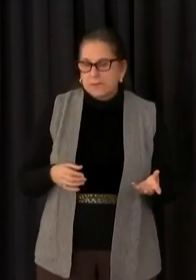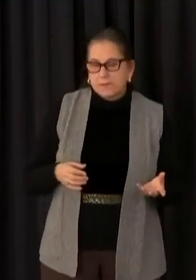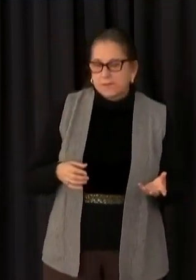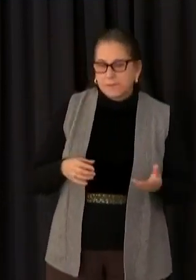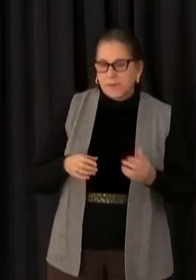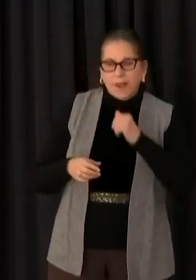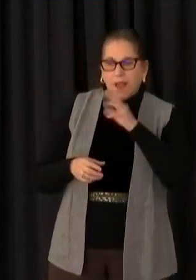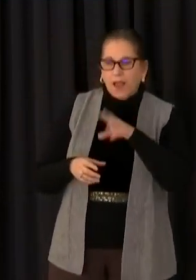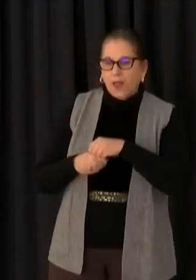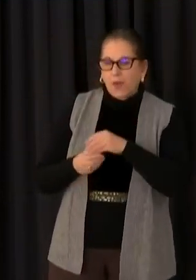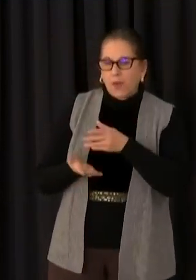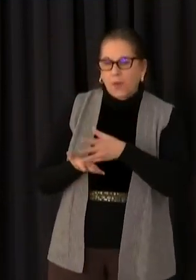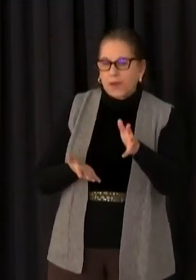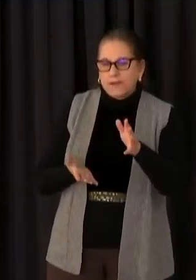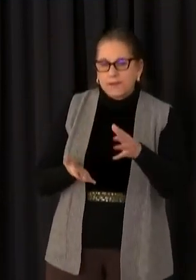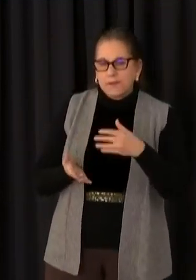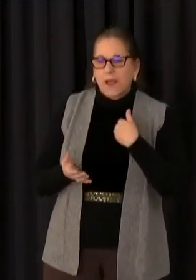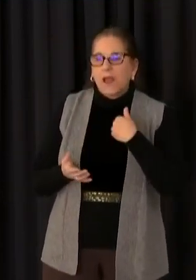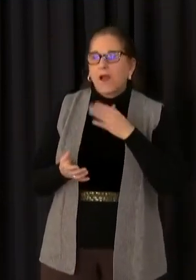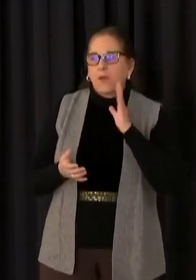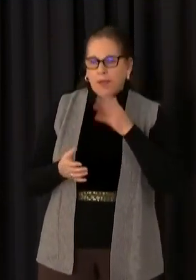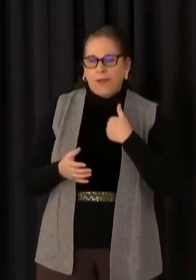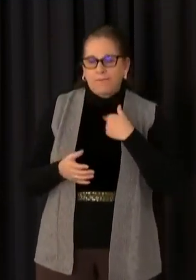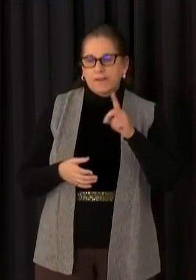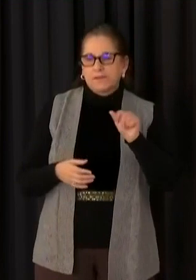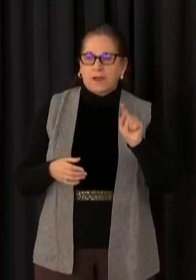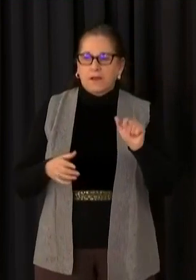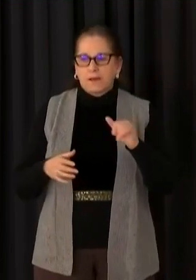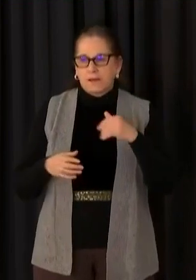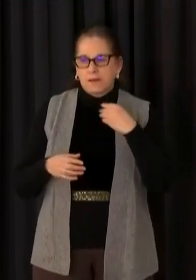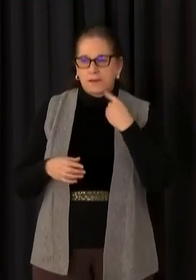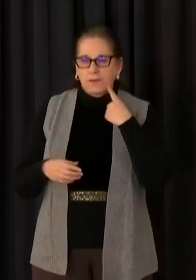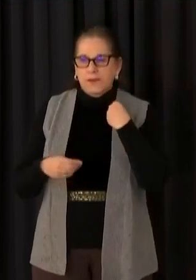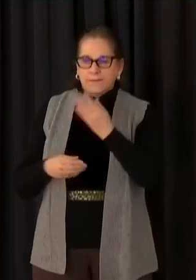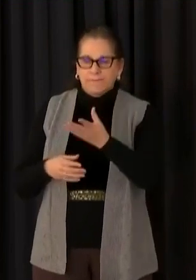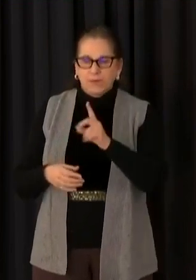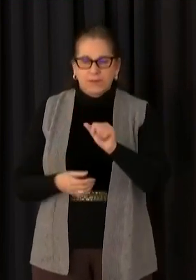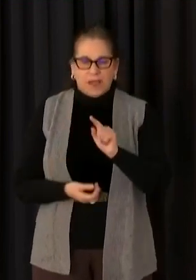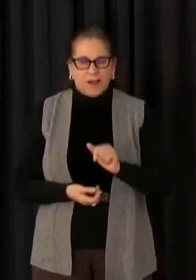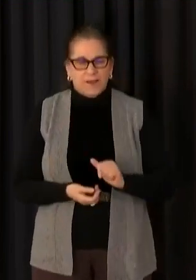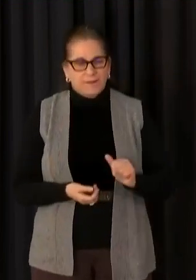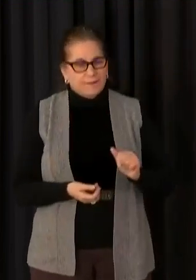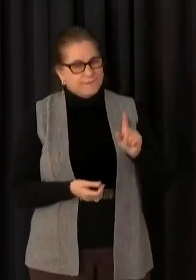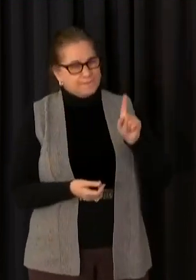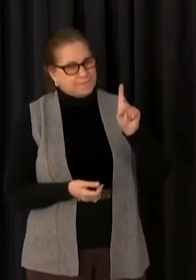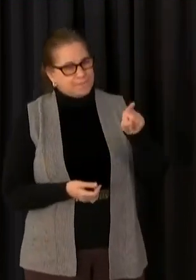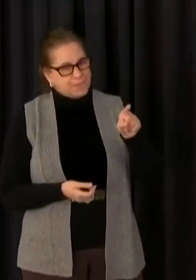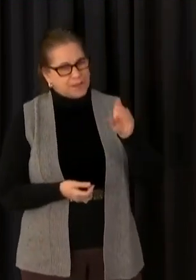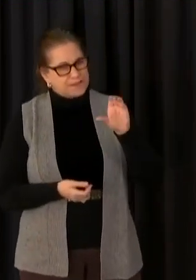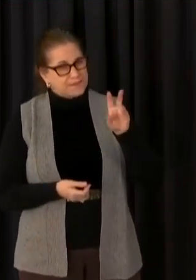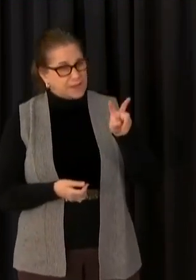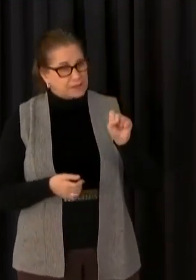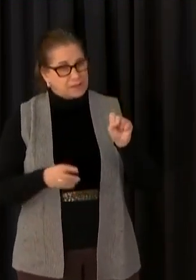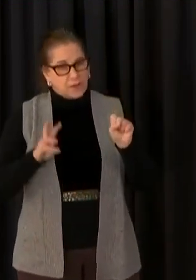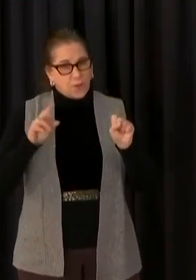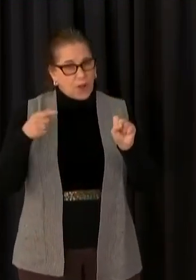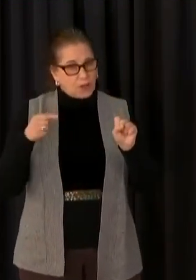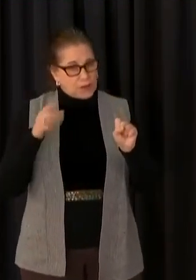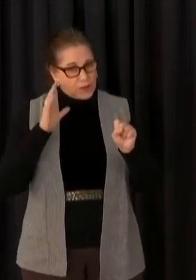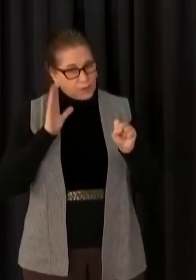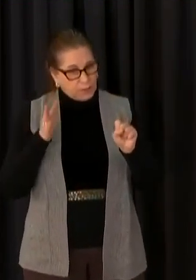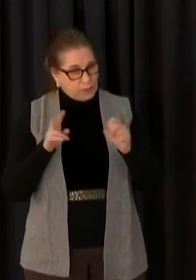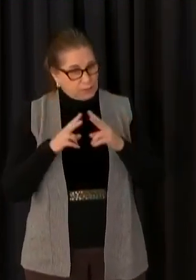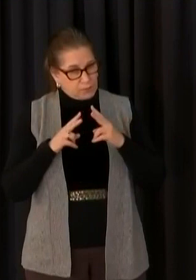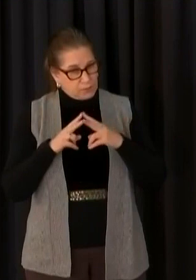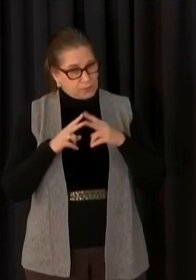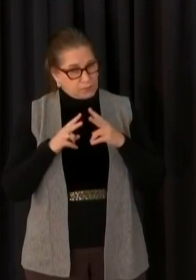waste. We can get you a copy of the administrative order. And then, so you mentioned that CVS and Walgreens were the two providers